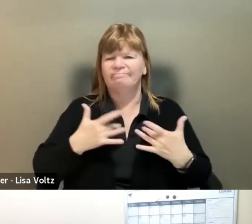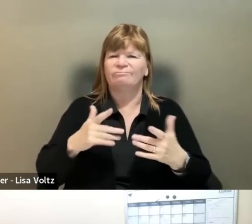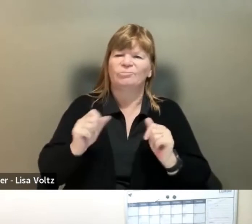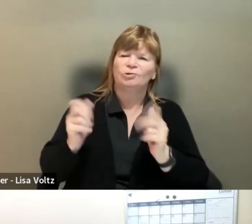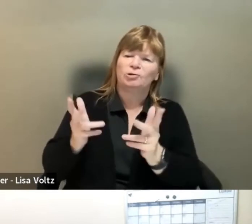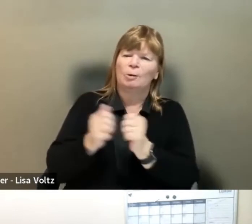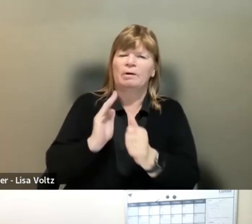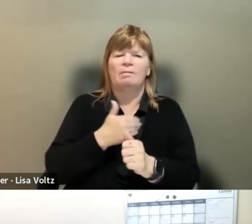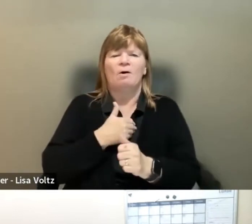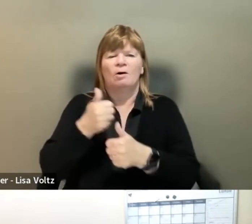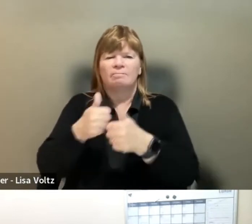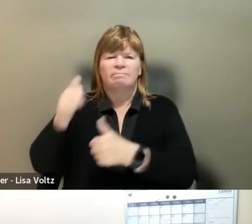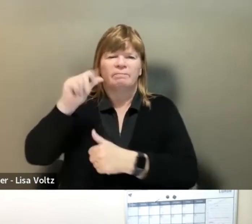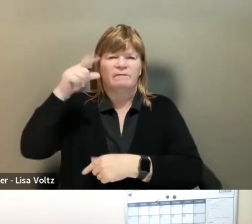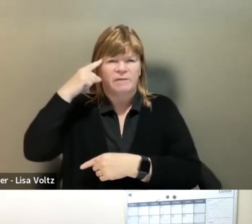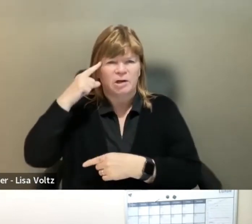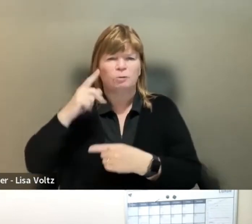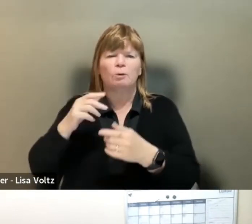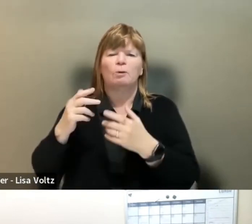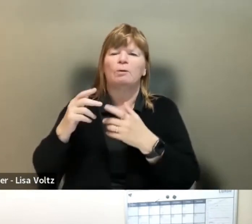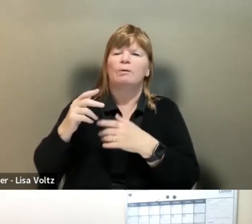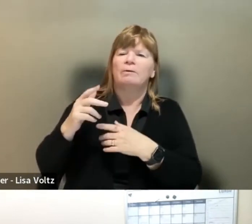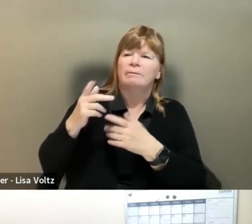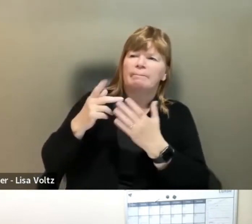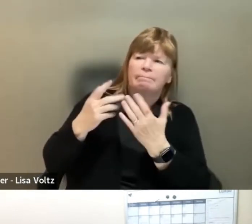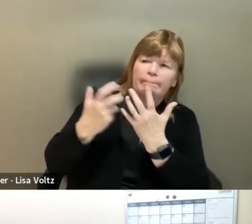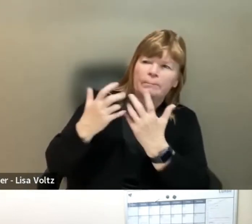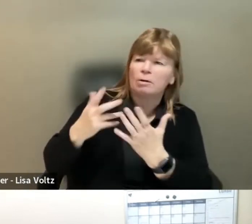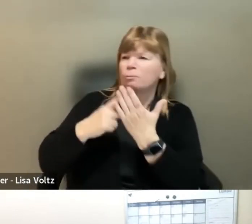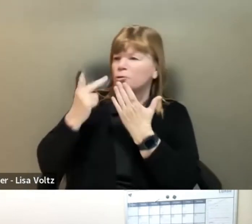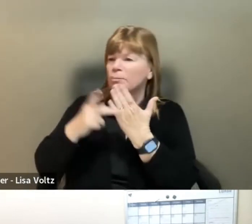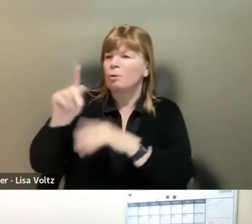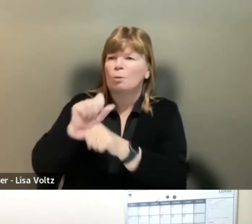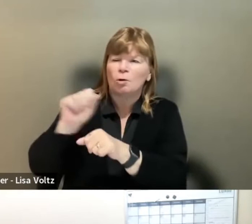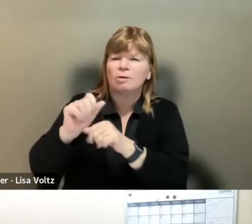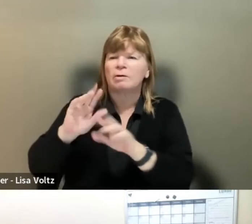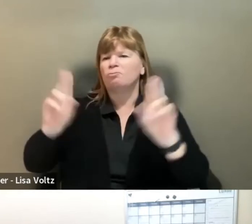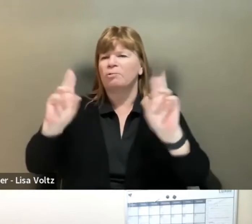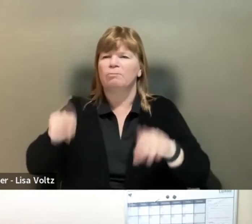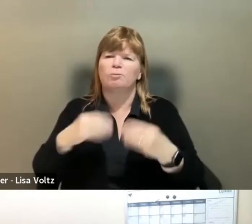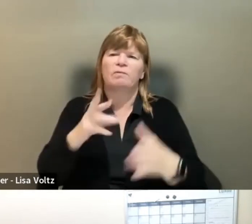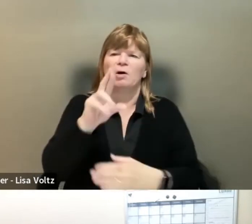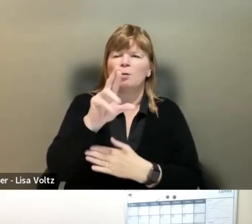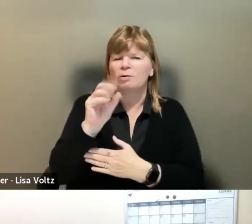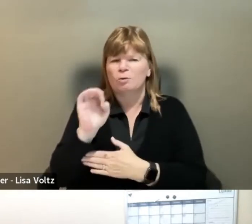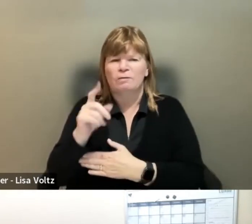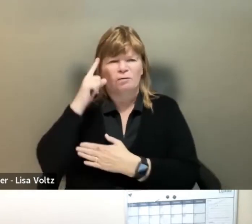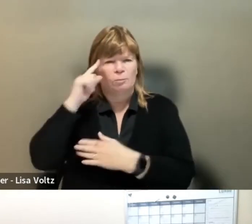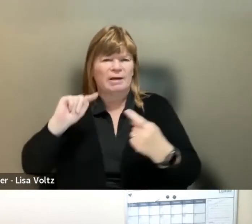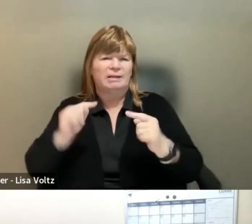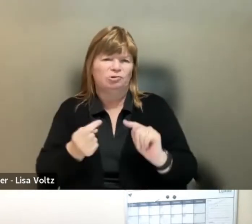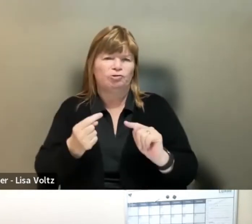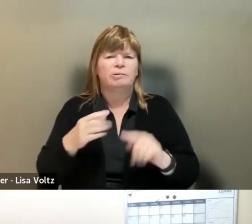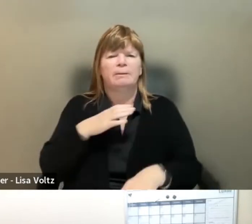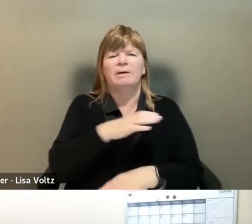federal partners here about programs that they're working on that provide resources to the brain injury community. But